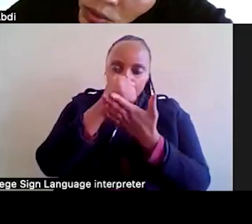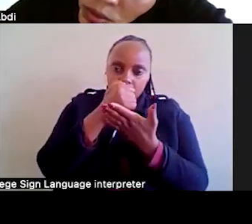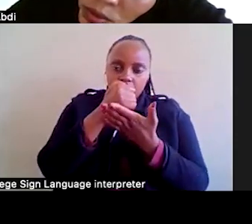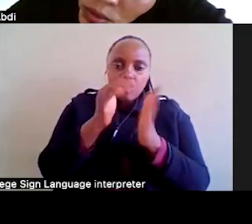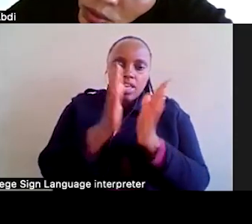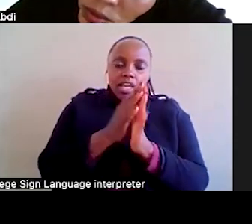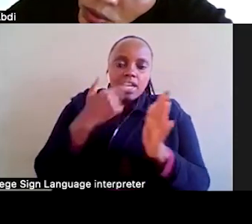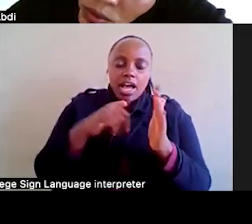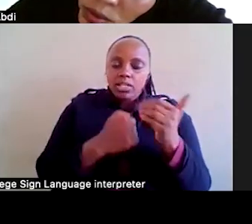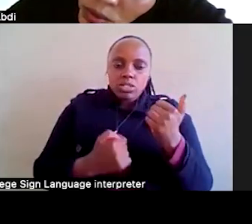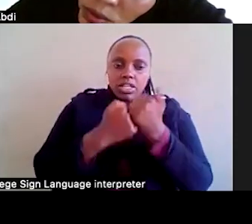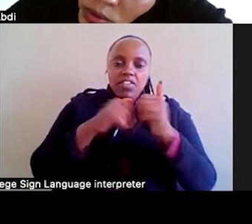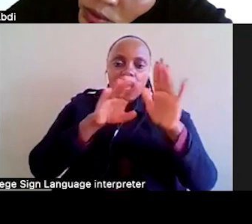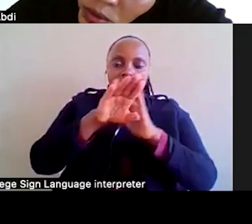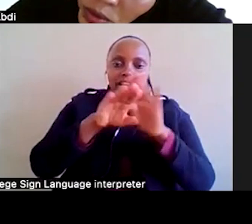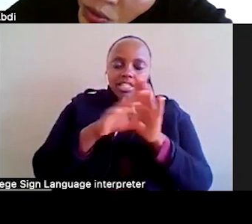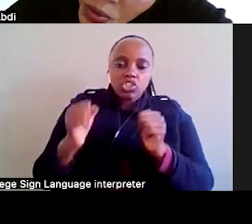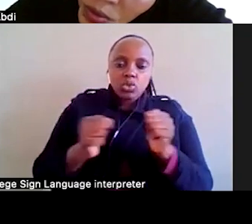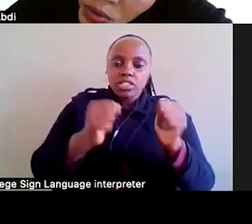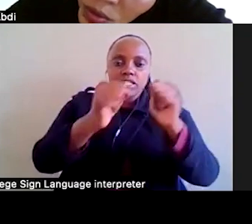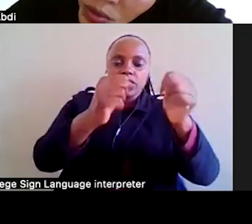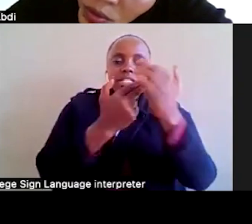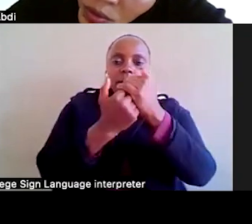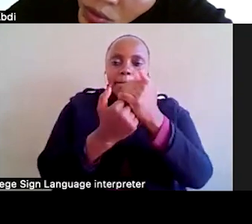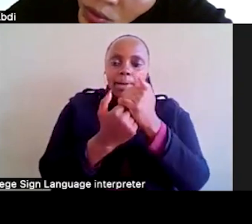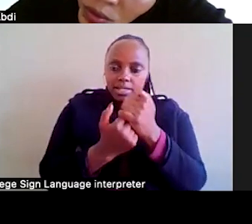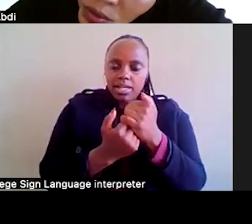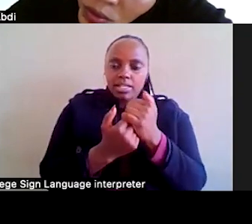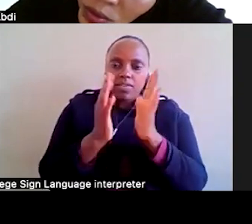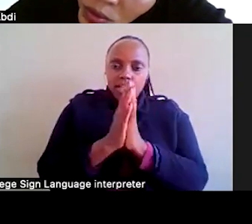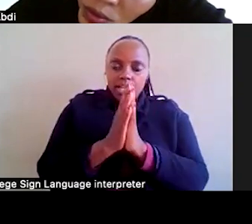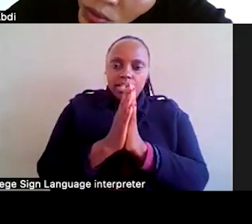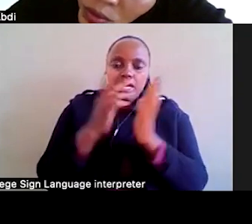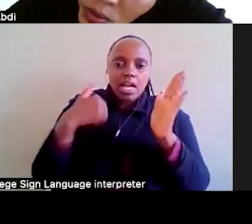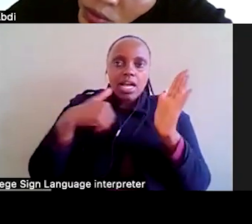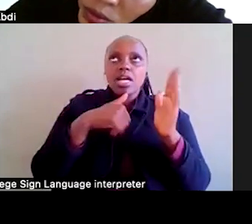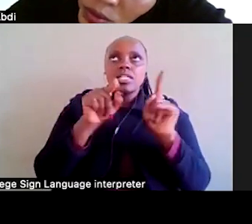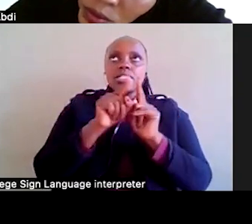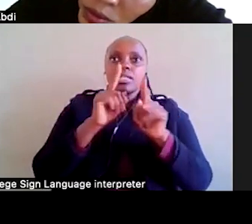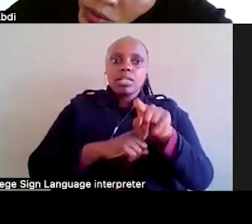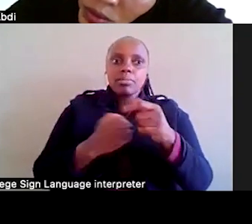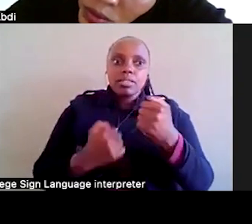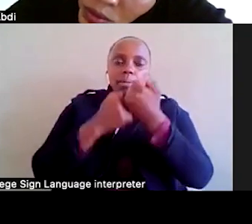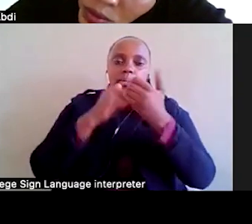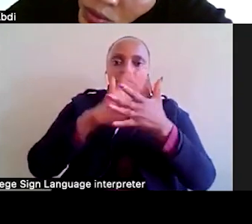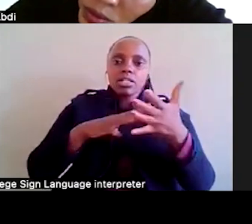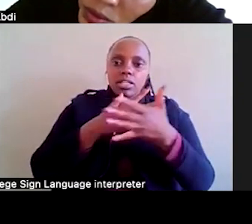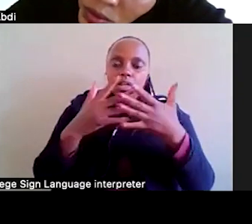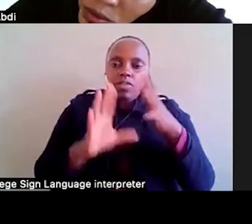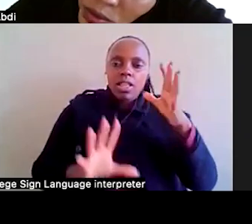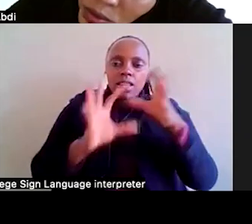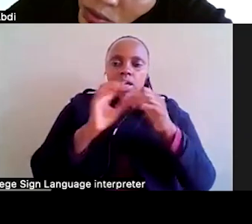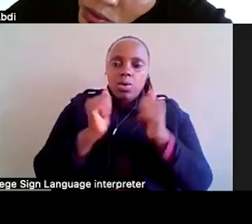have facilitated access to strategic partners. We have also supported the network linkages with